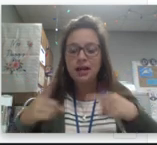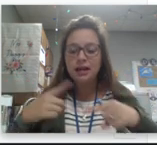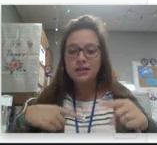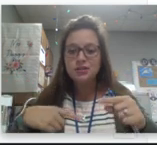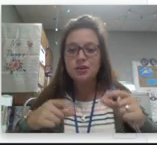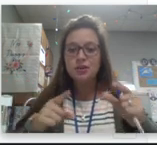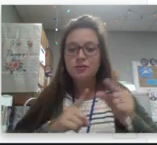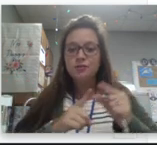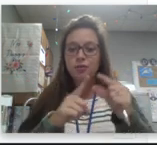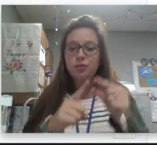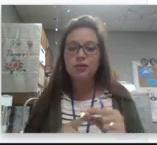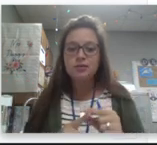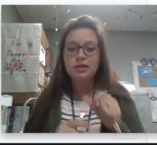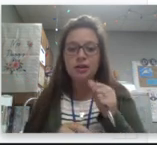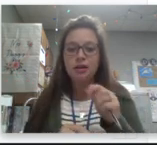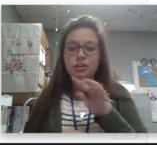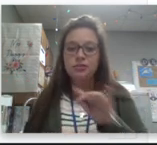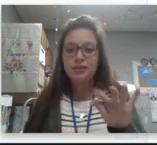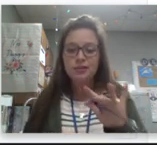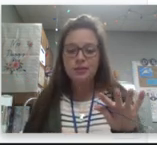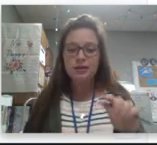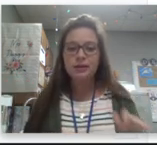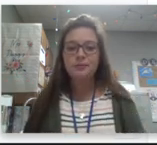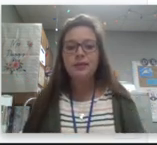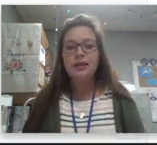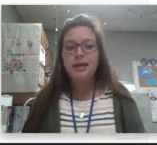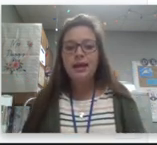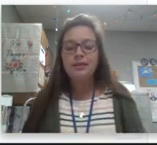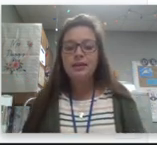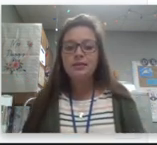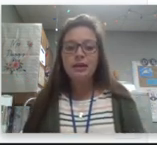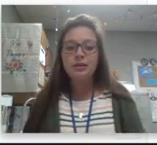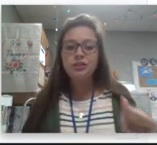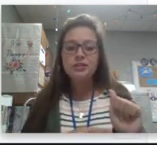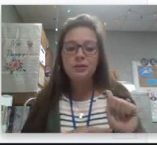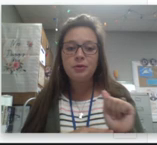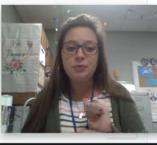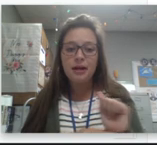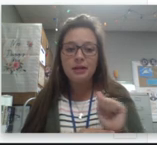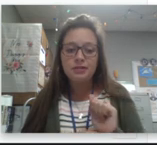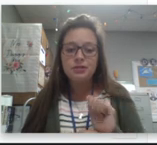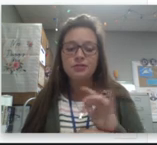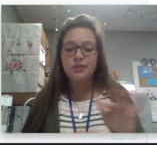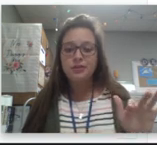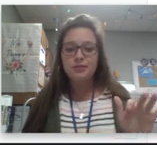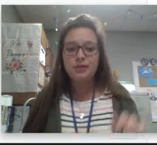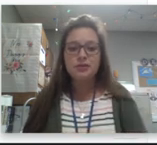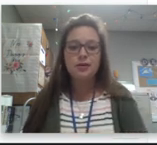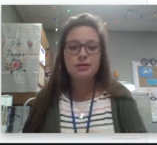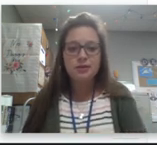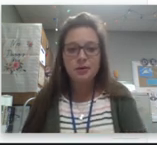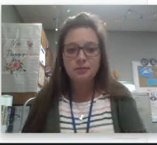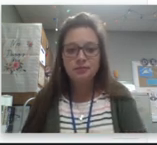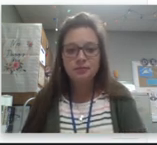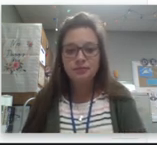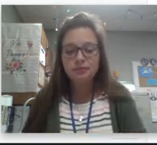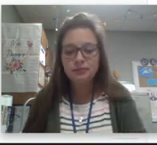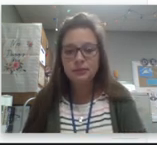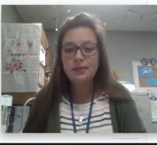have signs for words and not just fingerspelling. And then it'll just help you practice your fingerspelling as well.